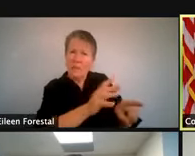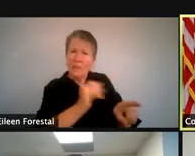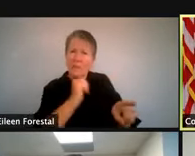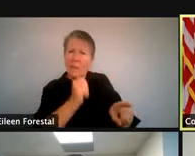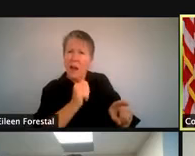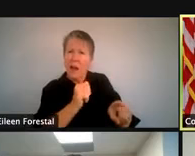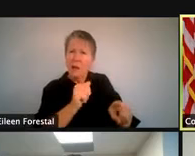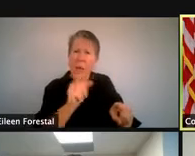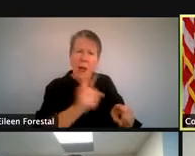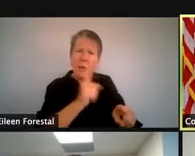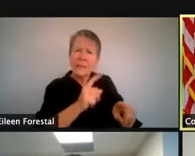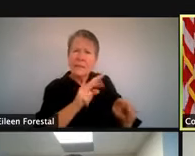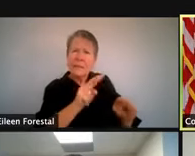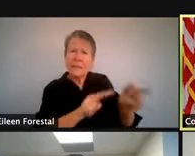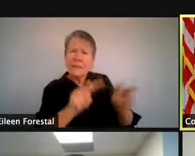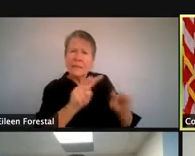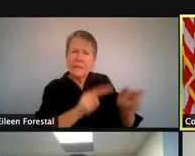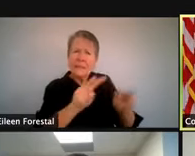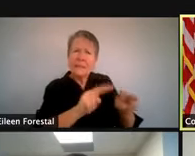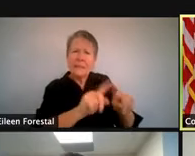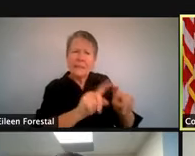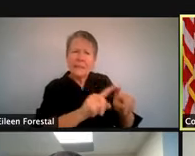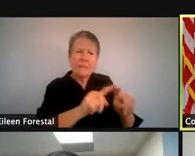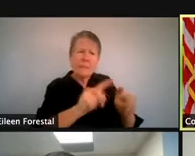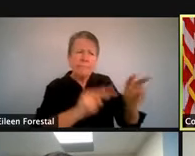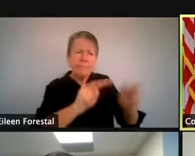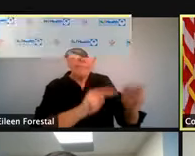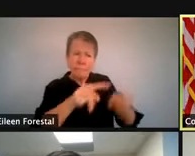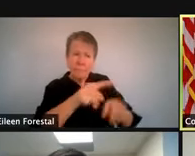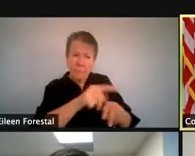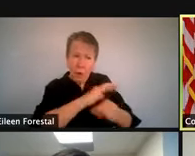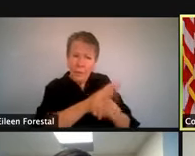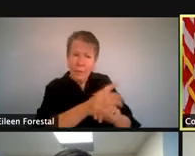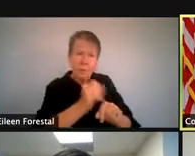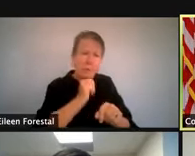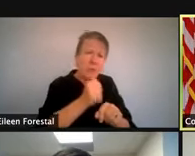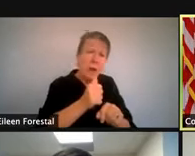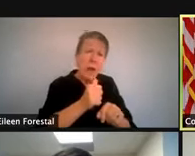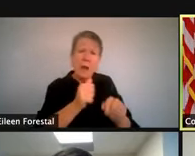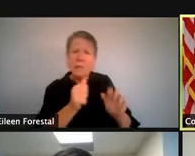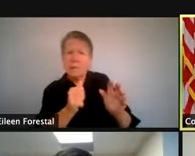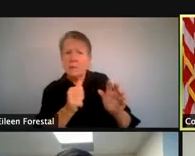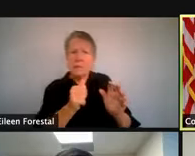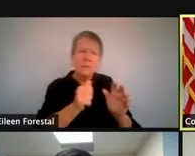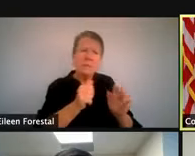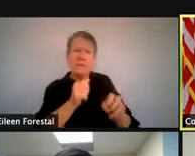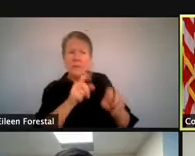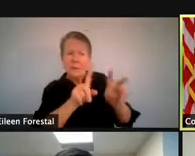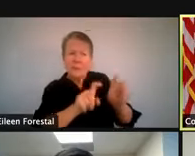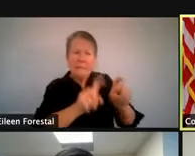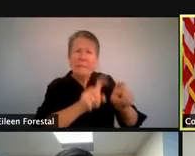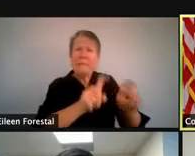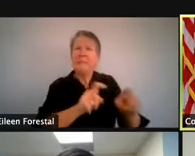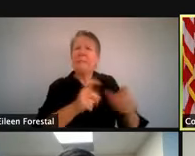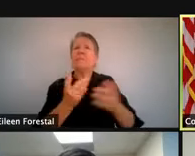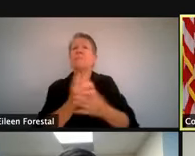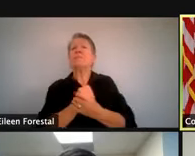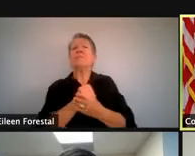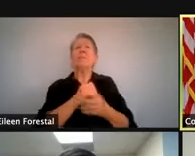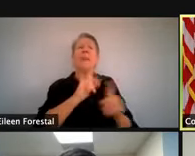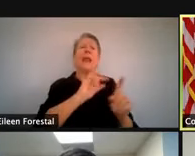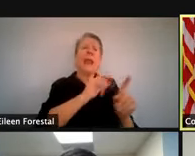how effective all of our actions are in Lakewood and Ocean County. So too soon to